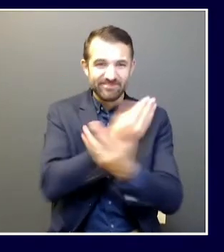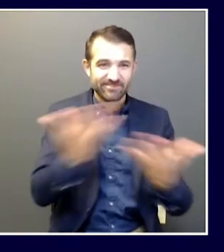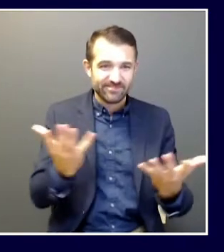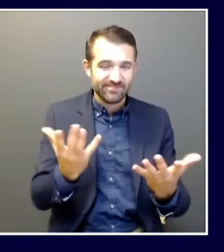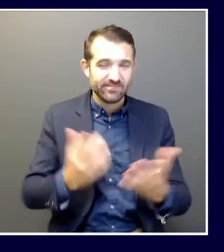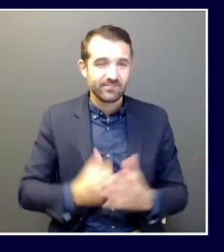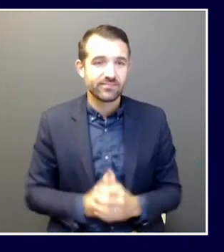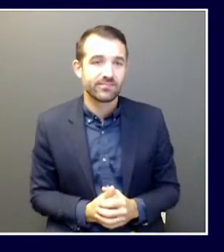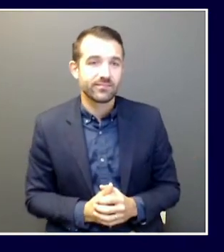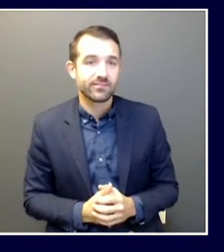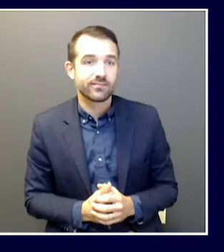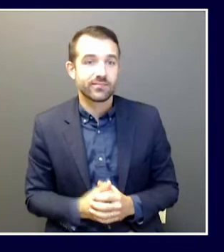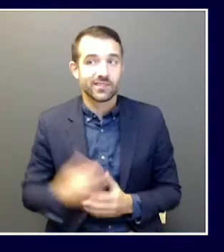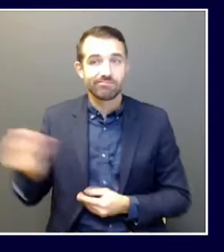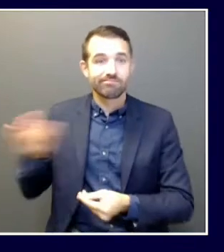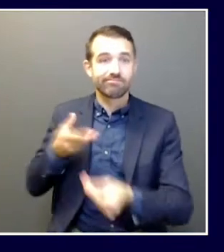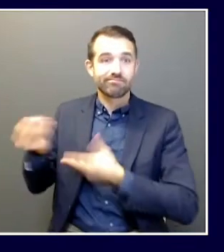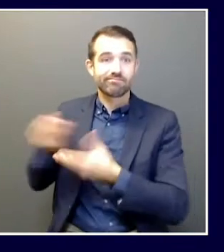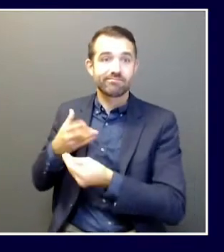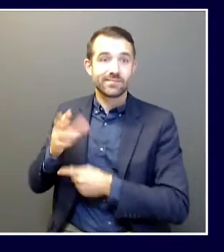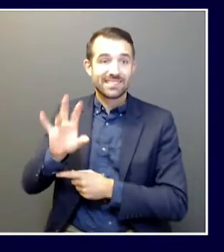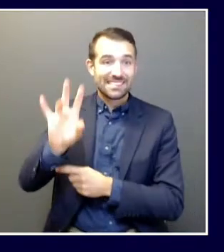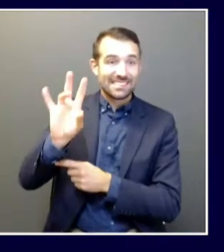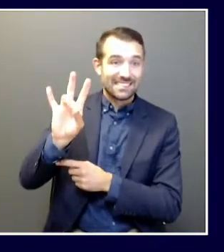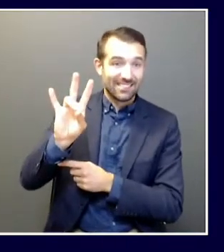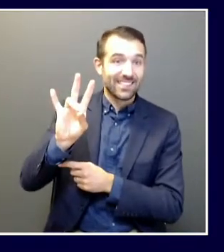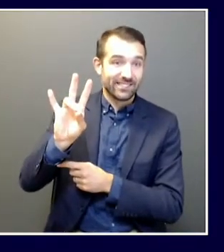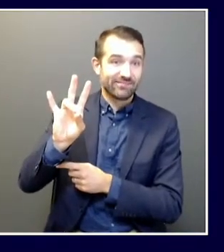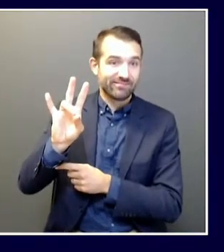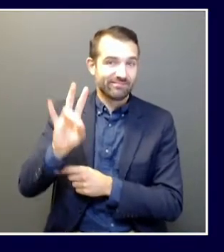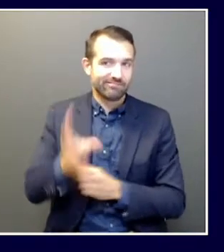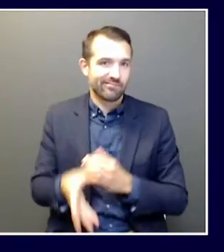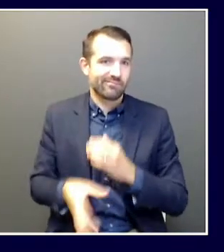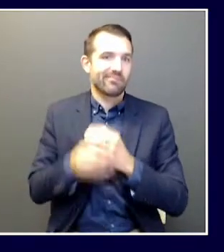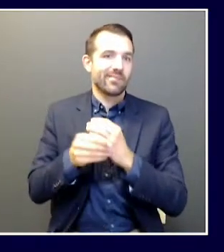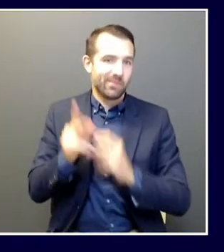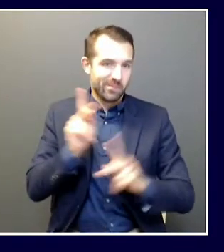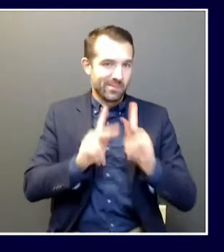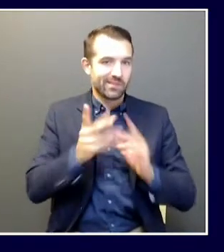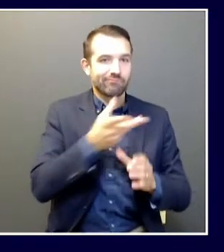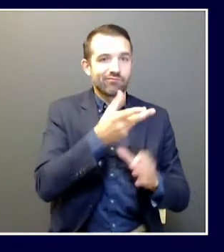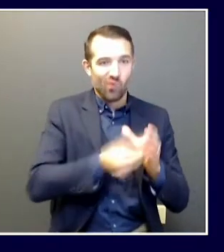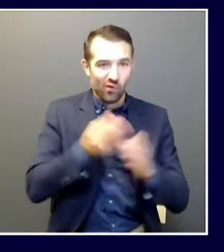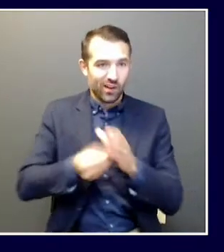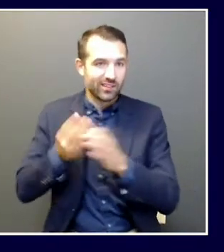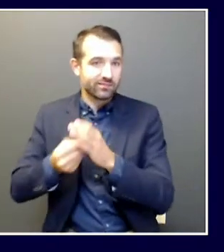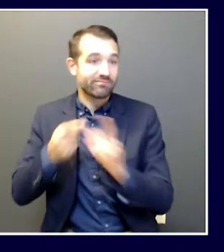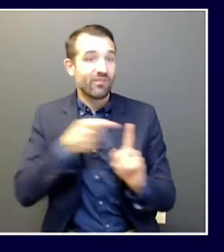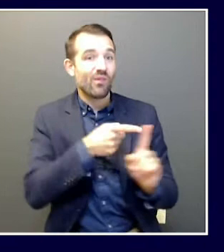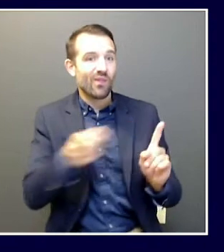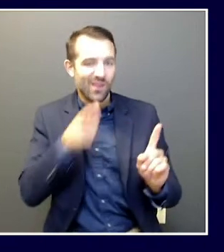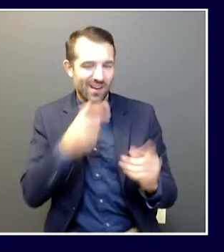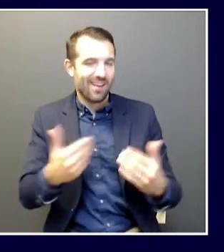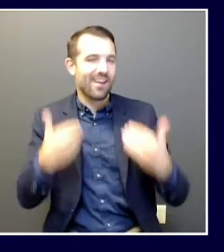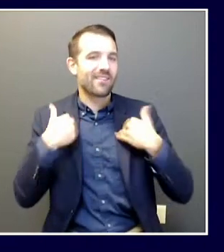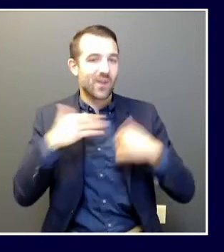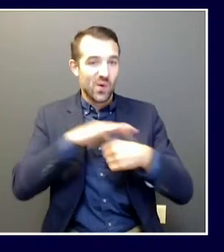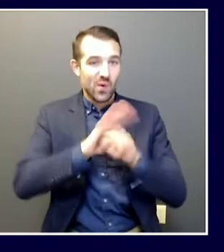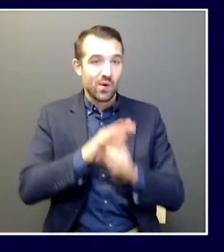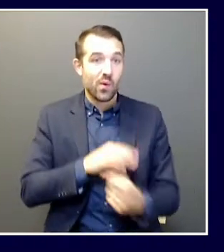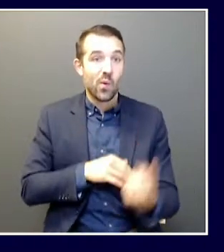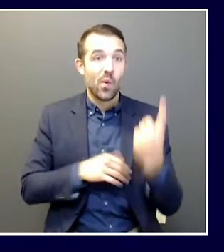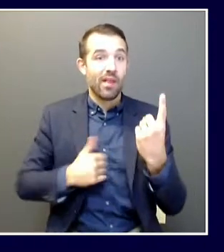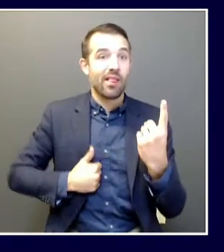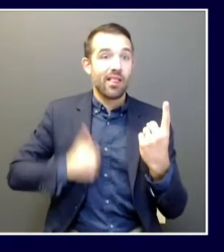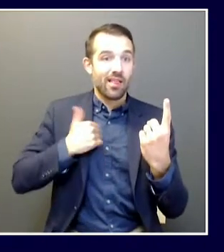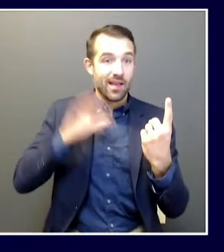CDC is reporting 7 additional COVID-19 related deaths today. One was a resident of Cumberland County,